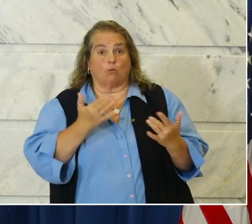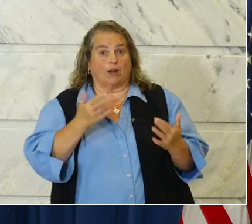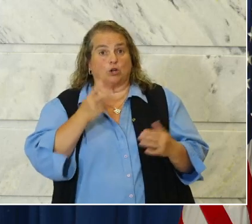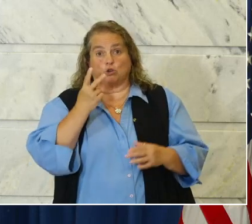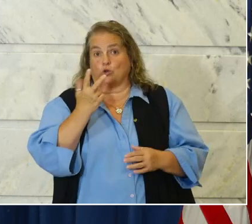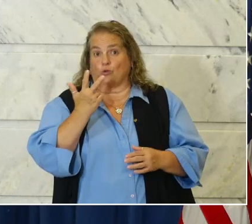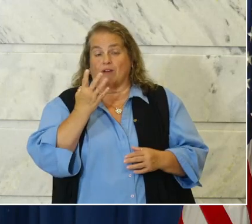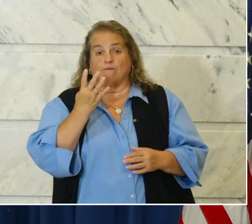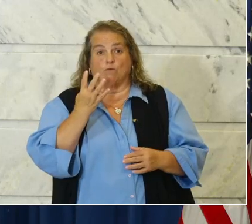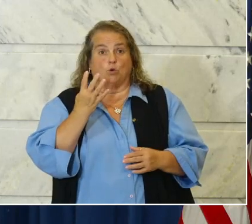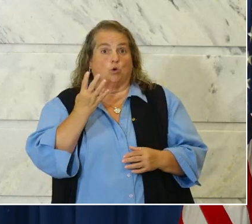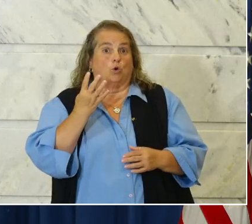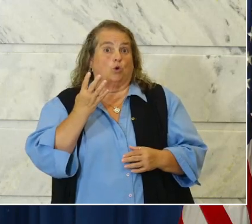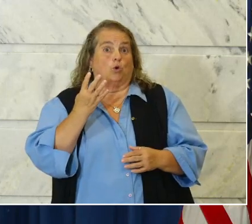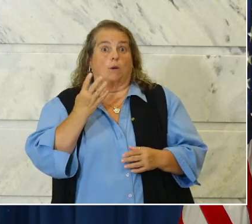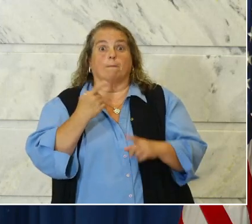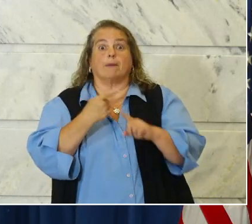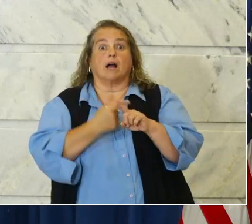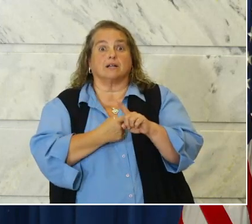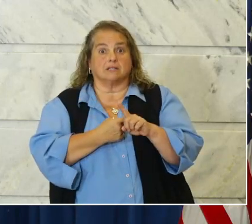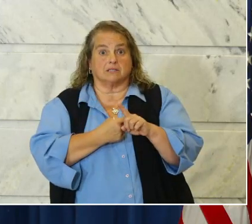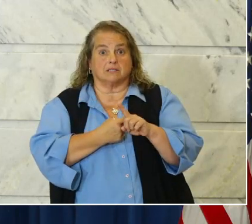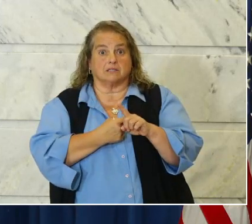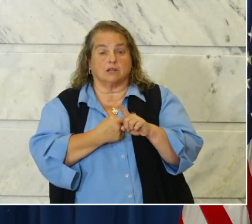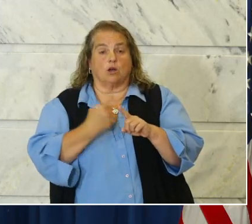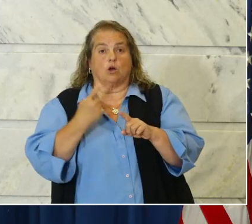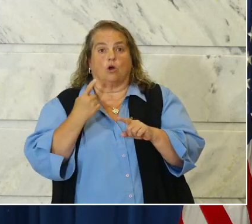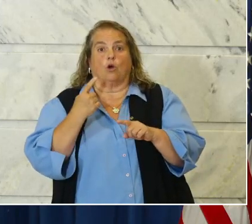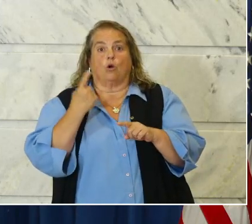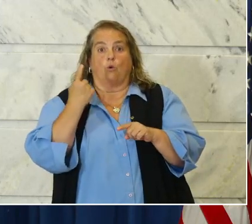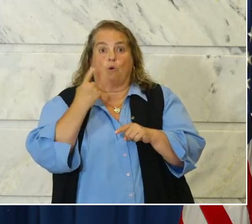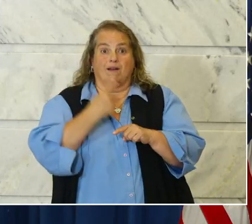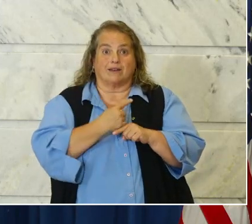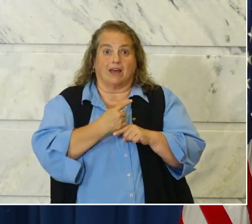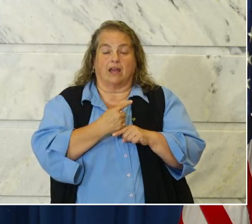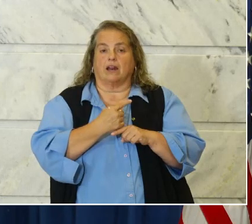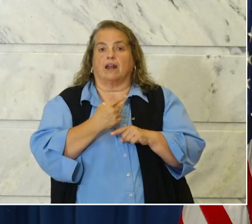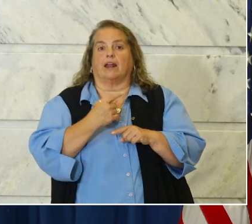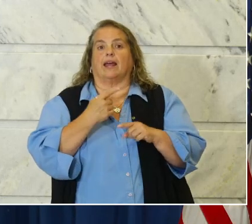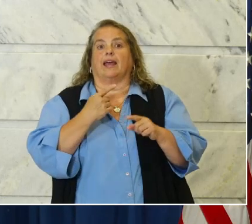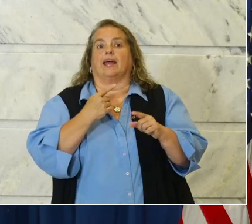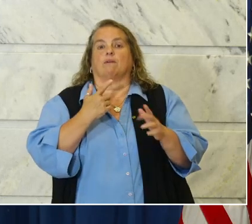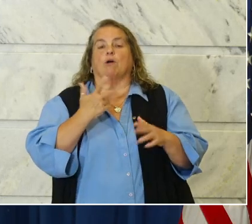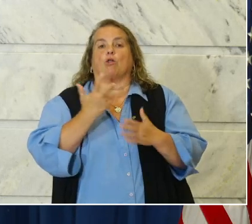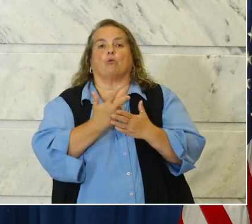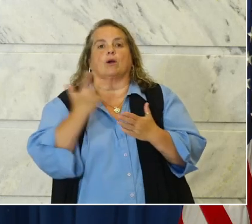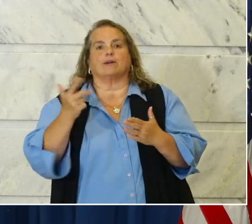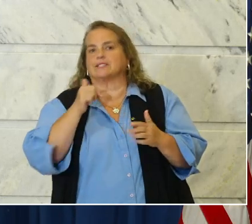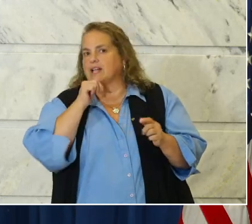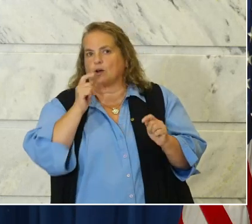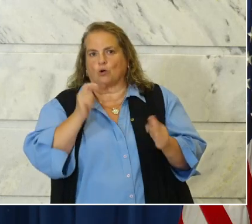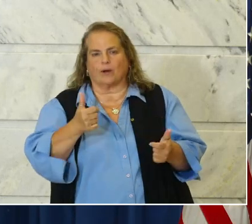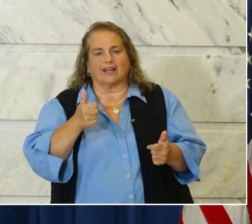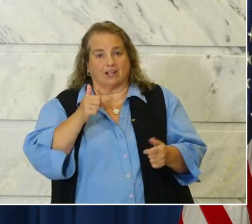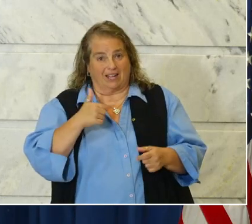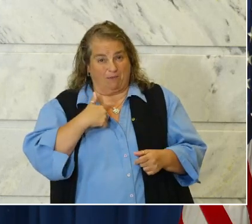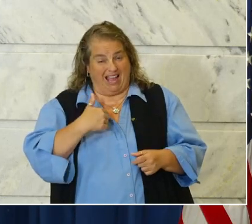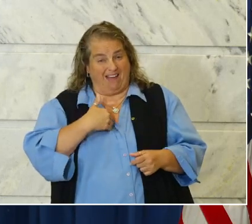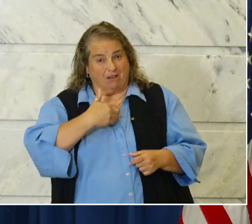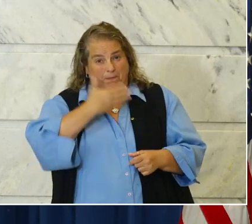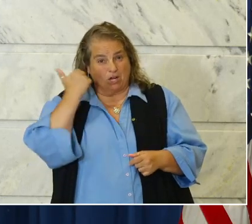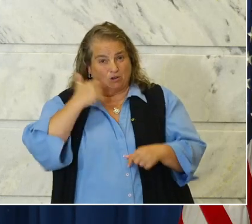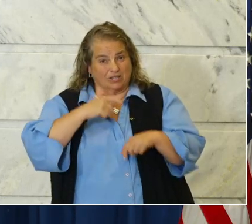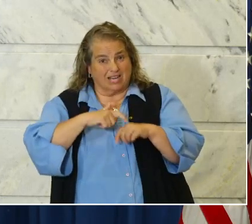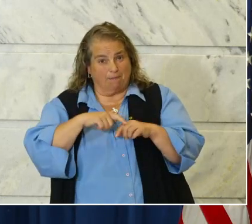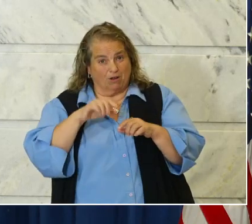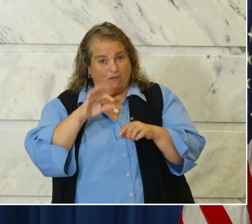some 4 months, quickly, 1 day is great, quickly, 3 weeks is not. Right. Can they have a better time frame?